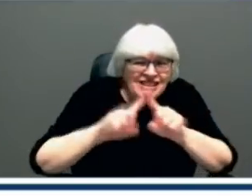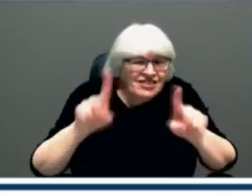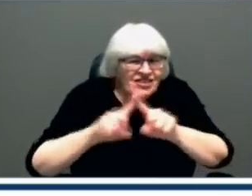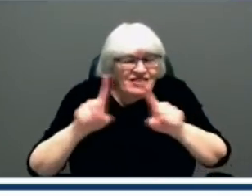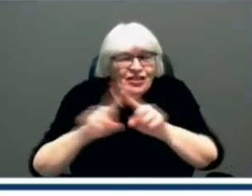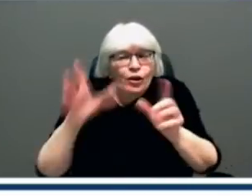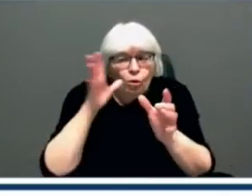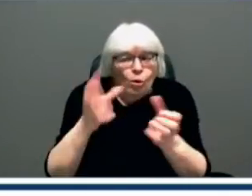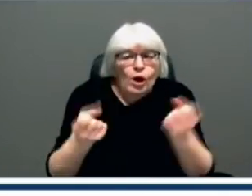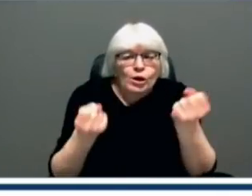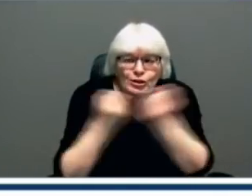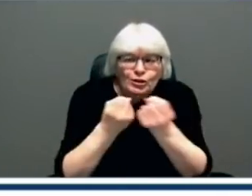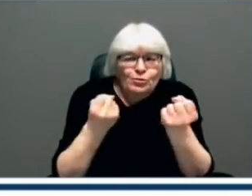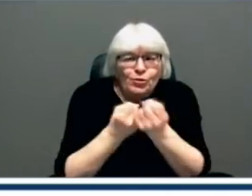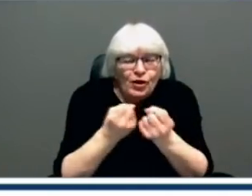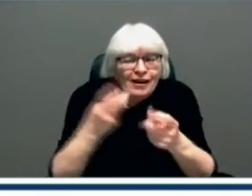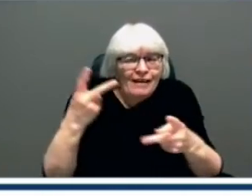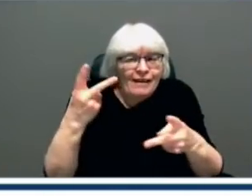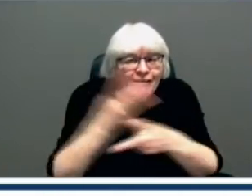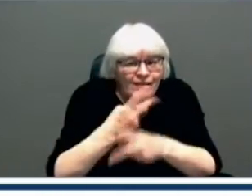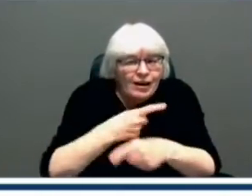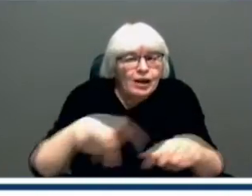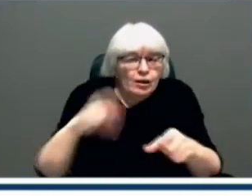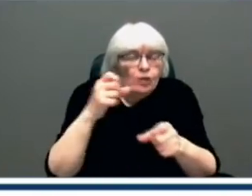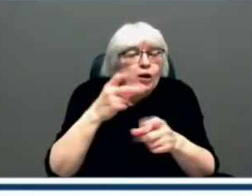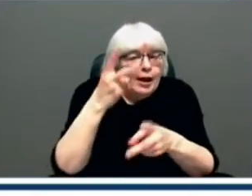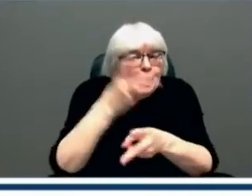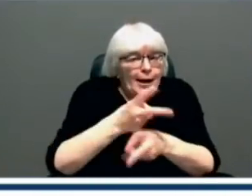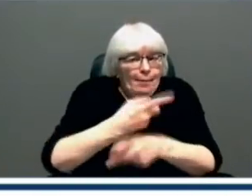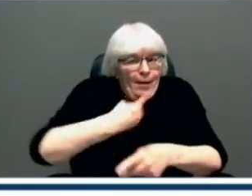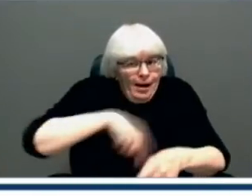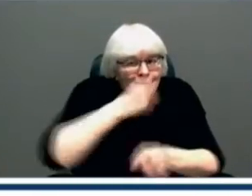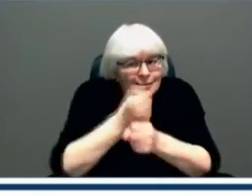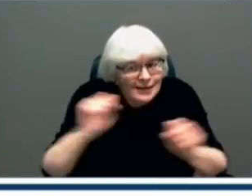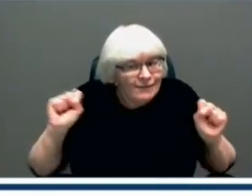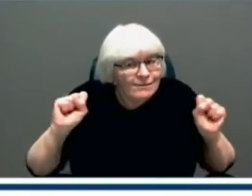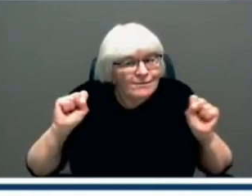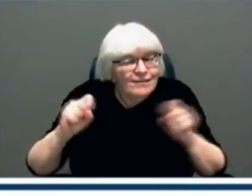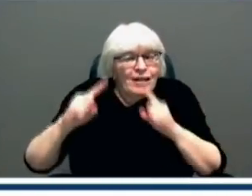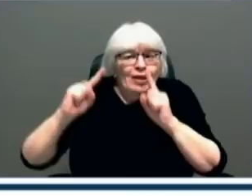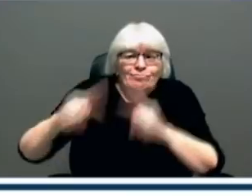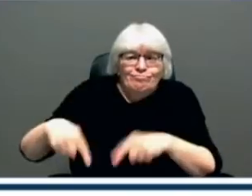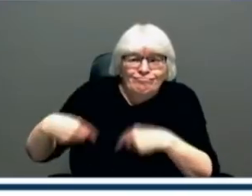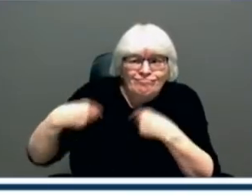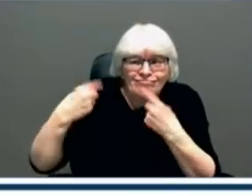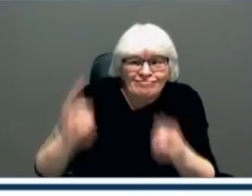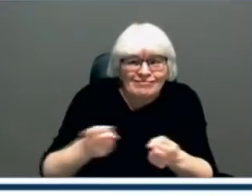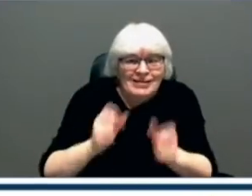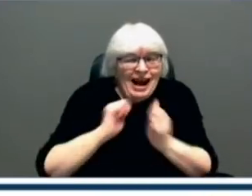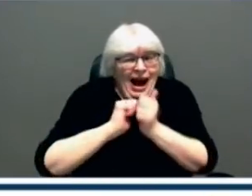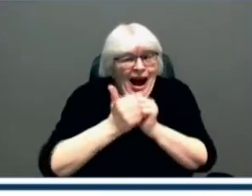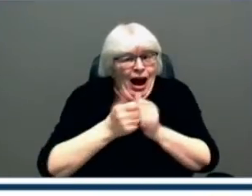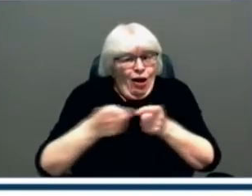Scotians informed. That's how we've managed a wide range of diseases for decades.